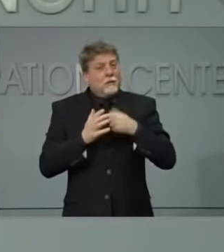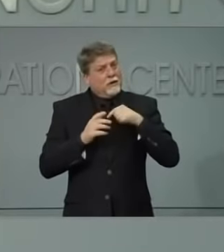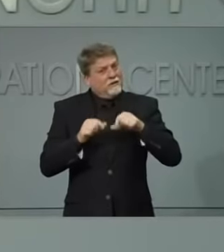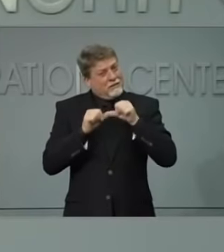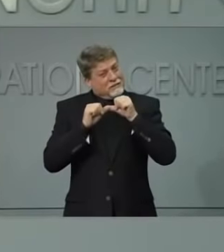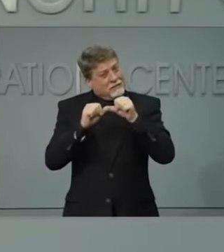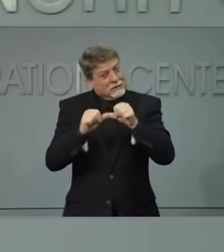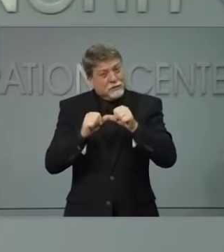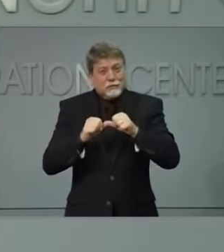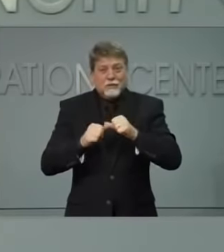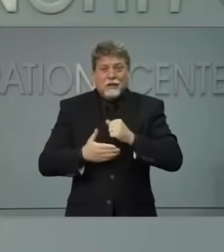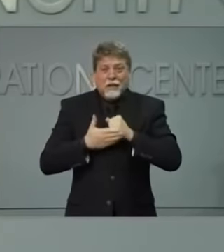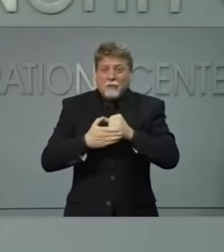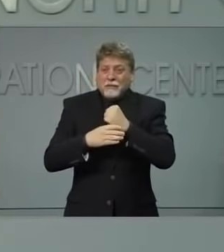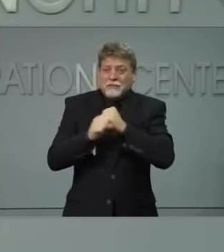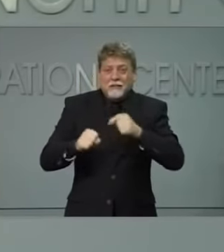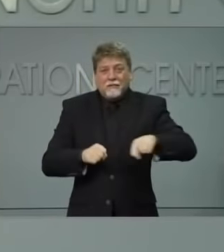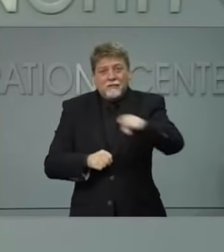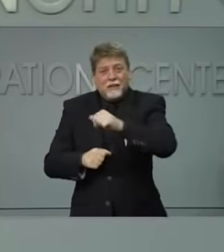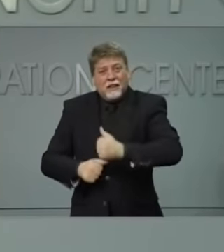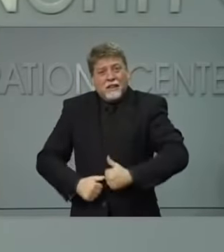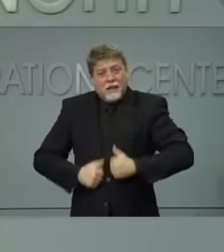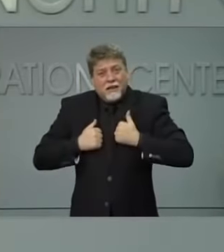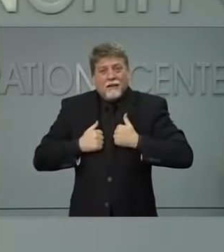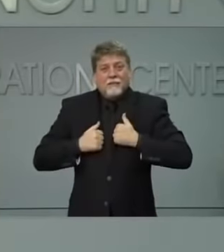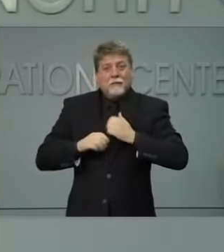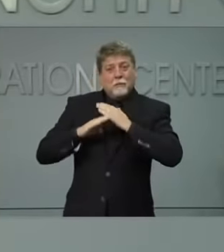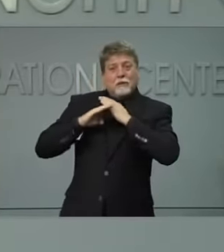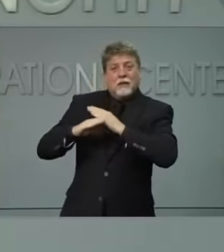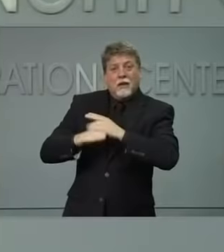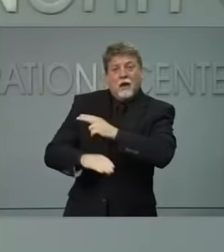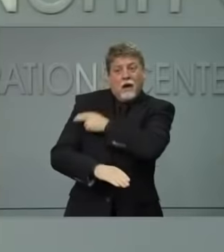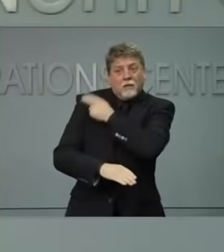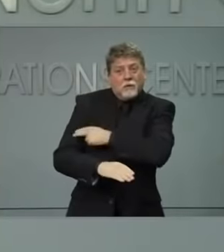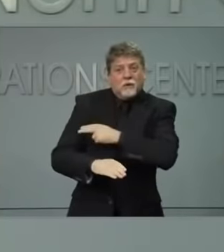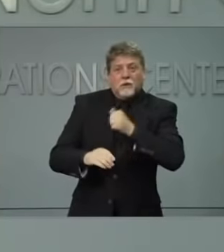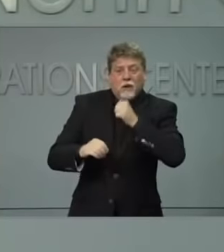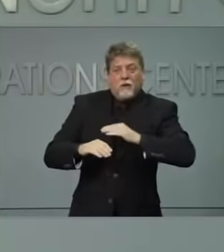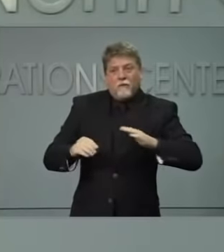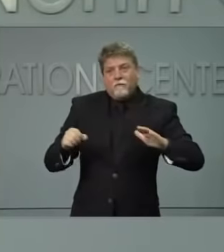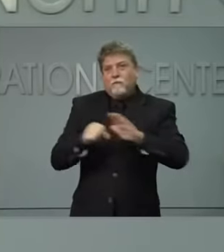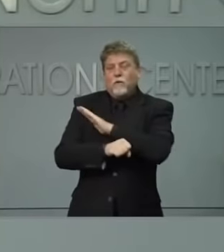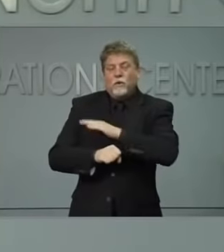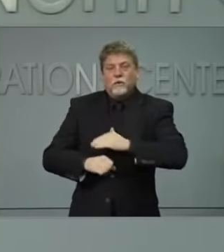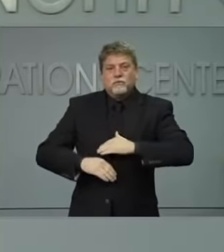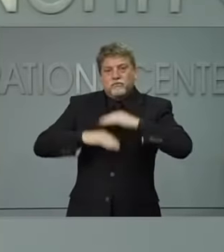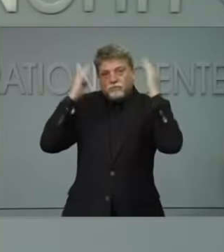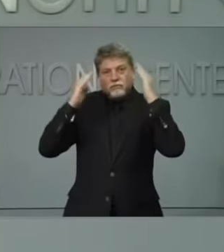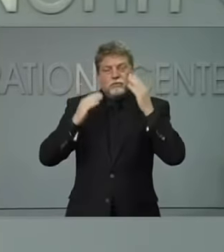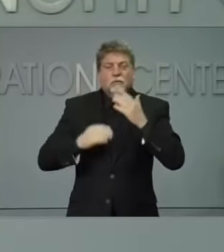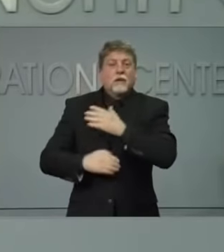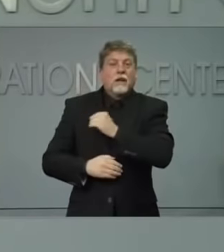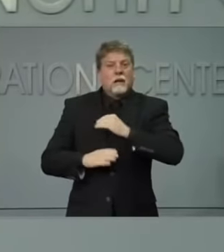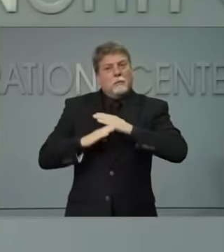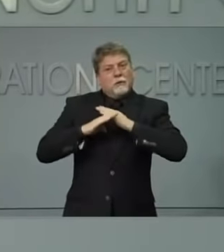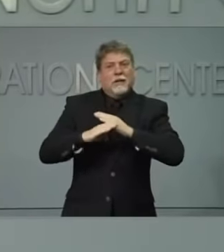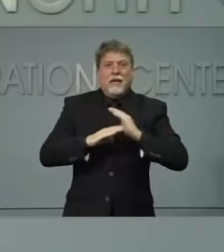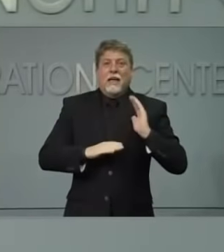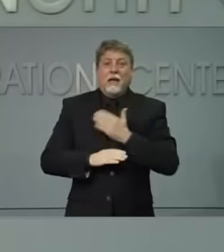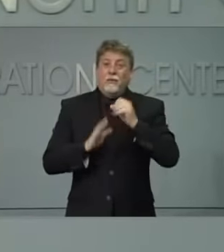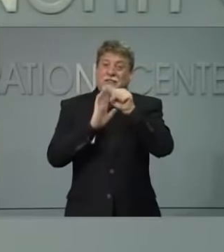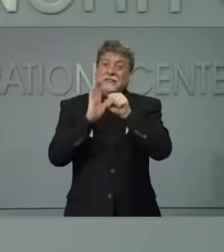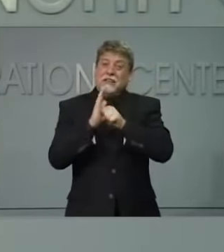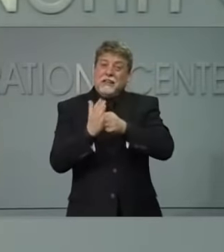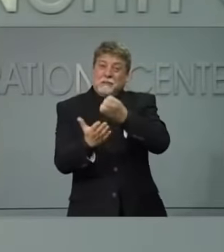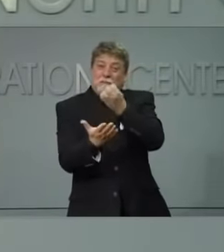our hospital capacity, and preserve our economy. Today, the state will announce additional action to